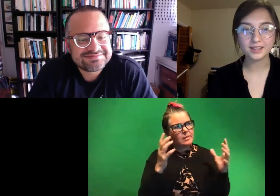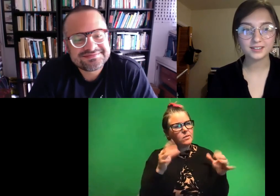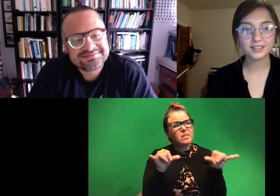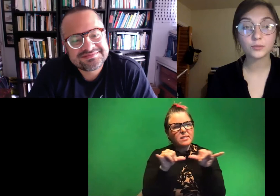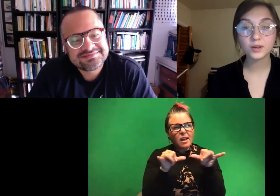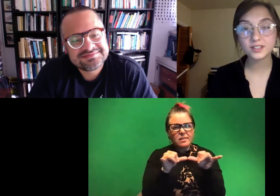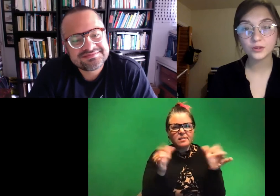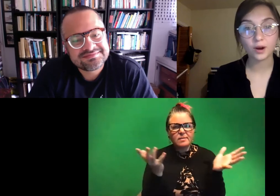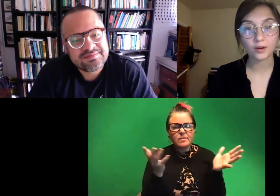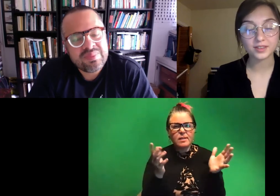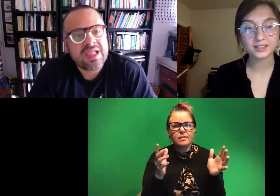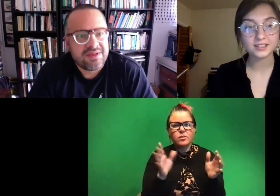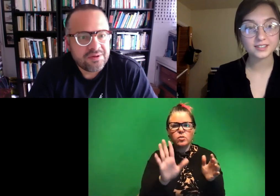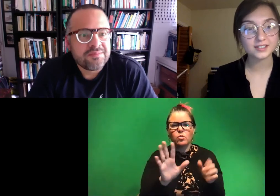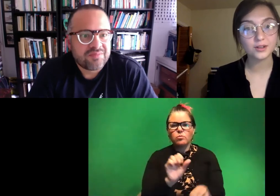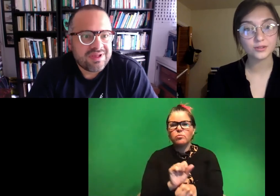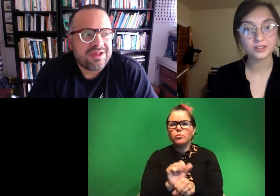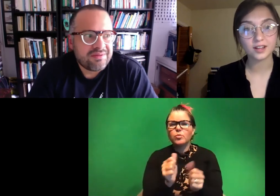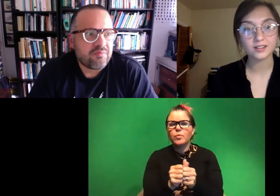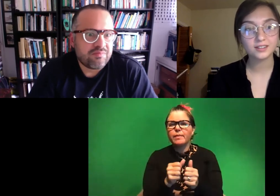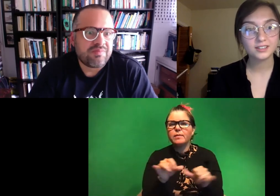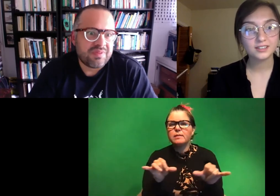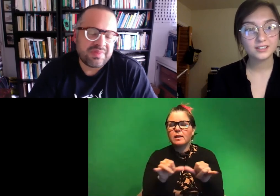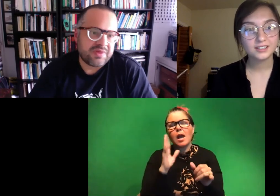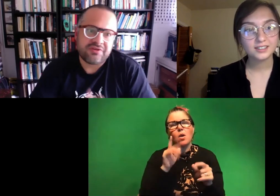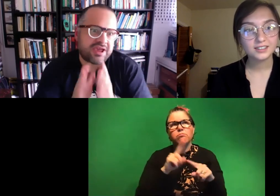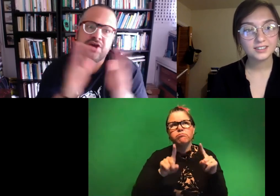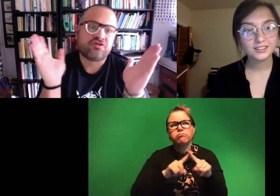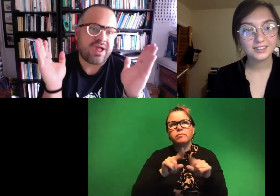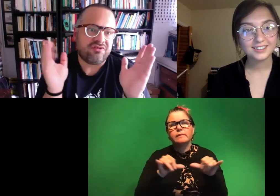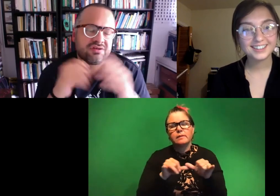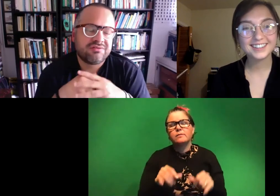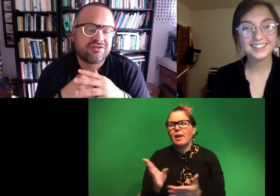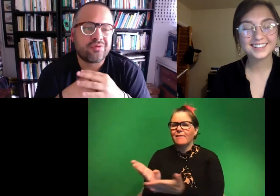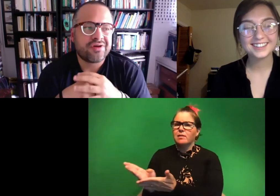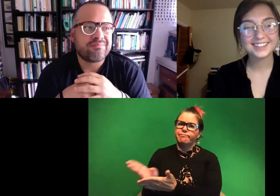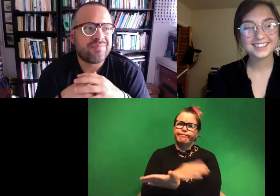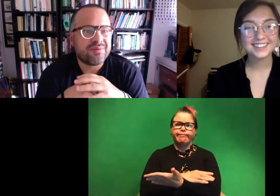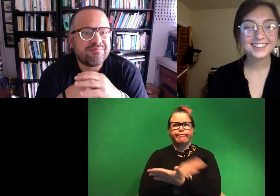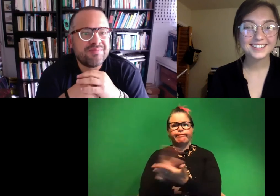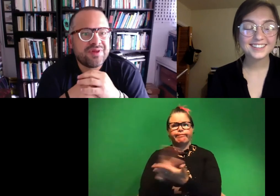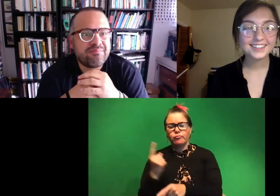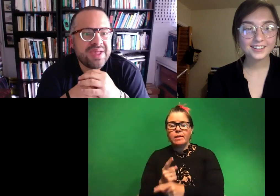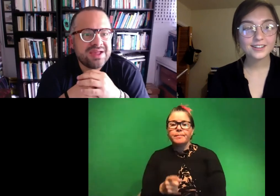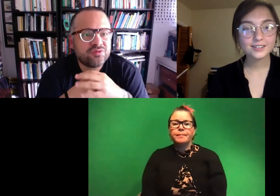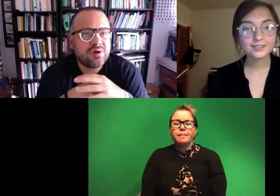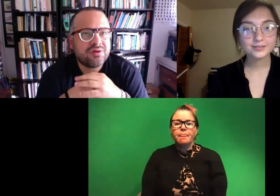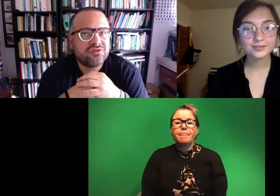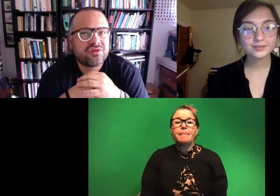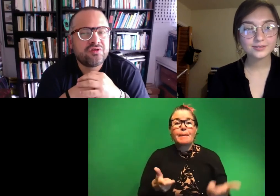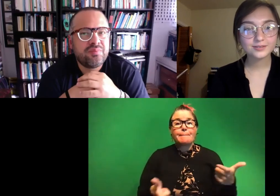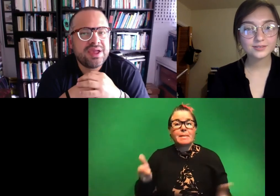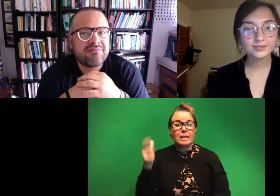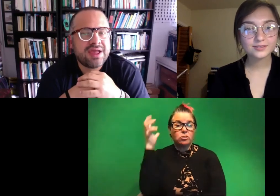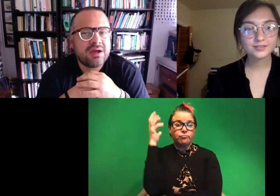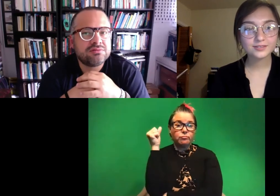be, like the ones that you work with at least, because I know there's a lot. There is a huge range. So the biggest ones